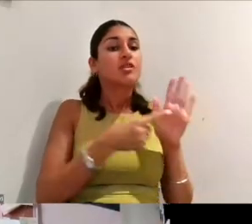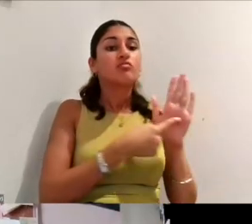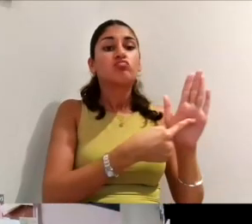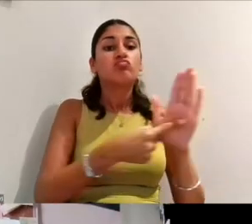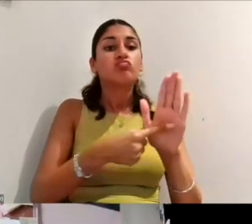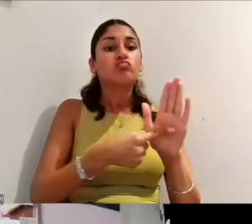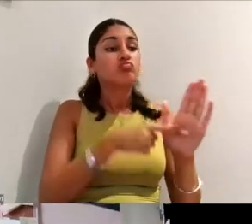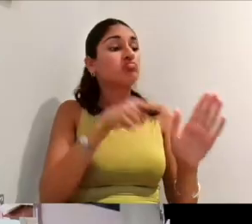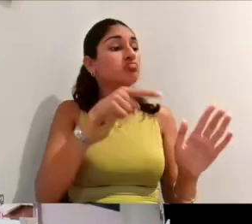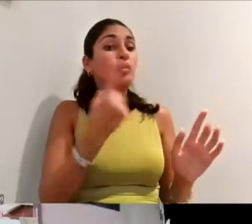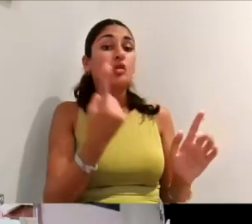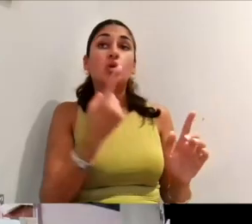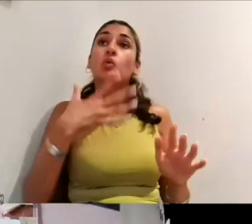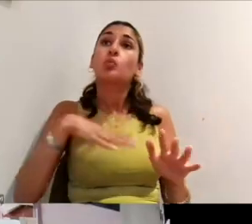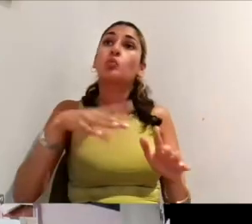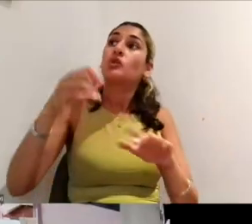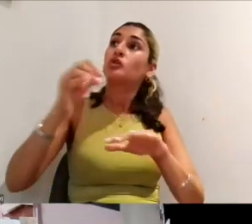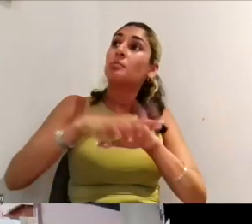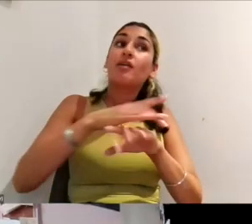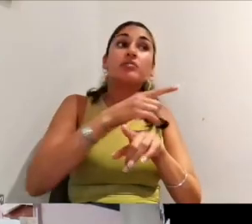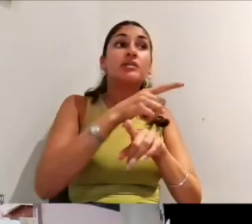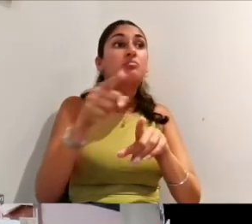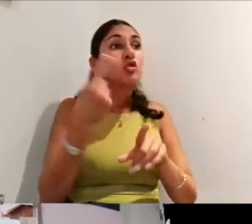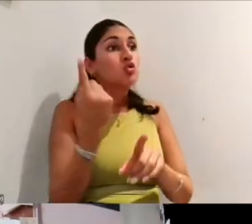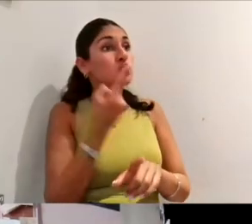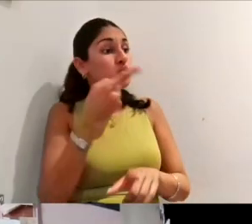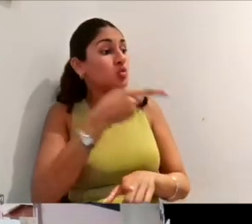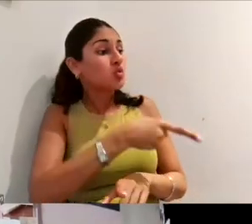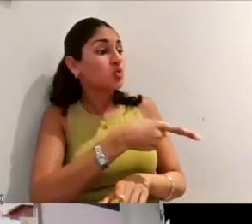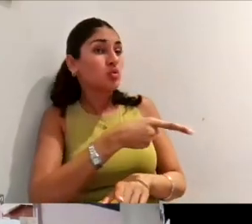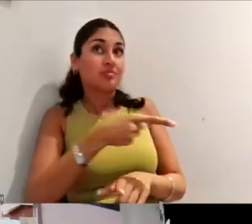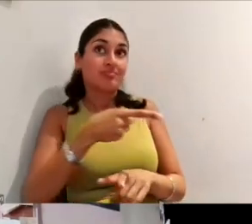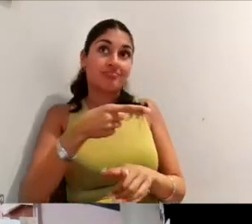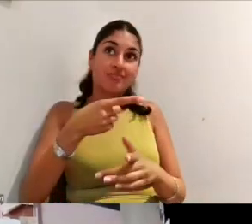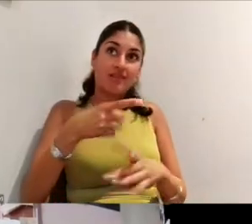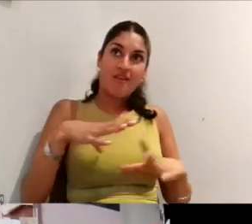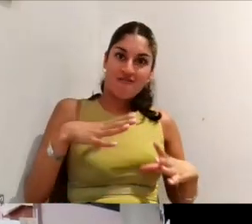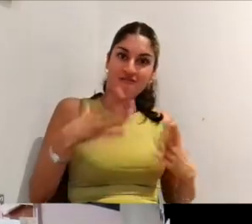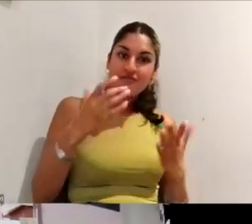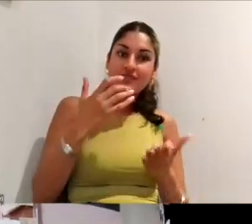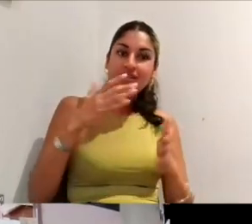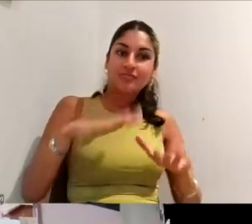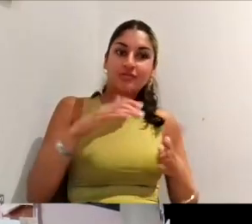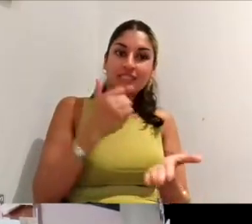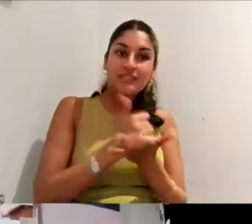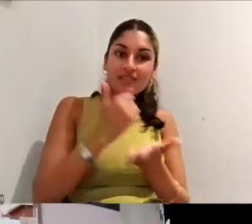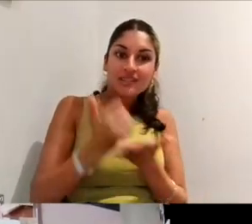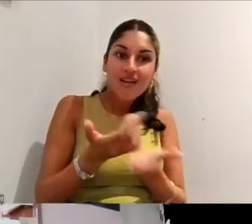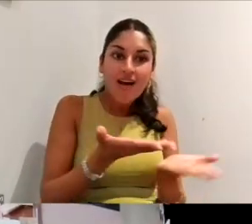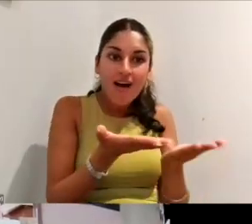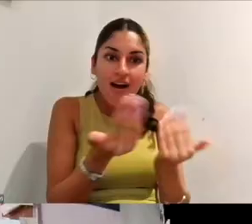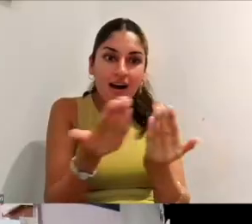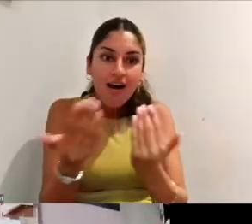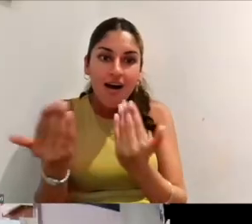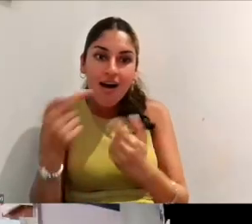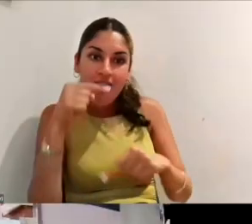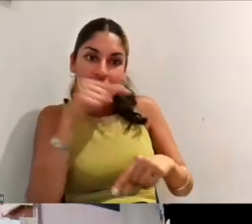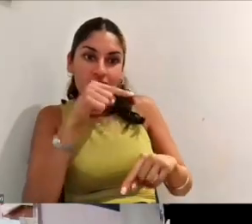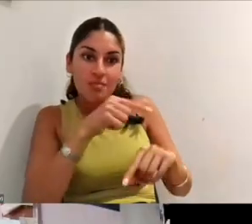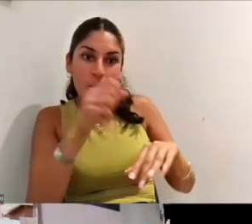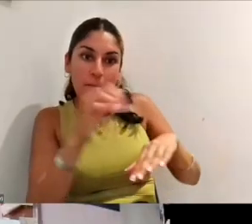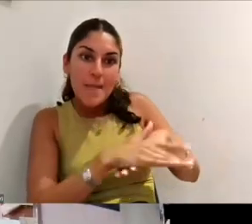suppressed. I was a British visa for Asian men to chase. Entered the world like